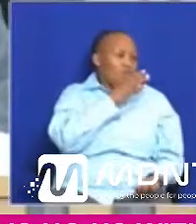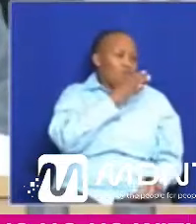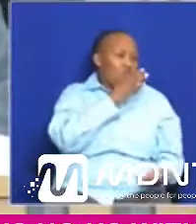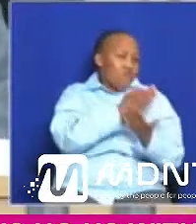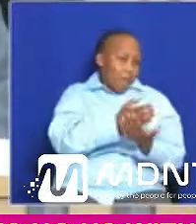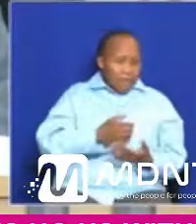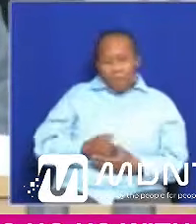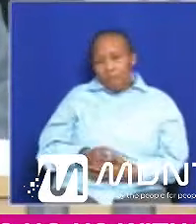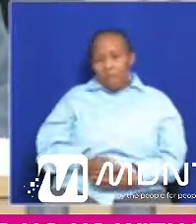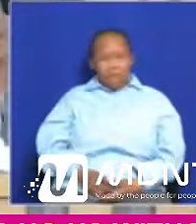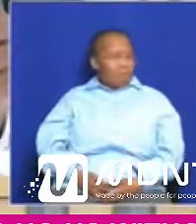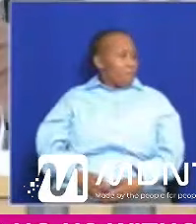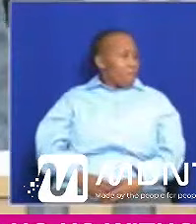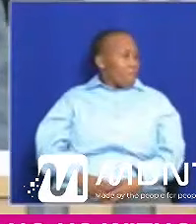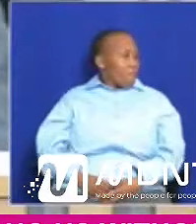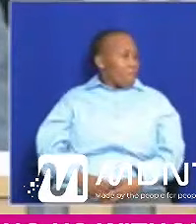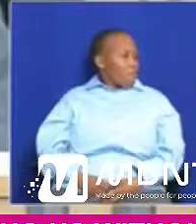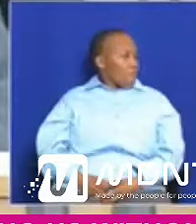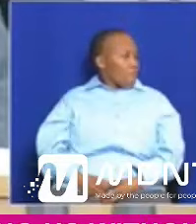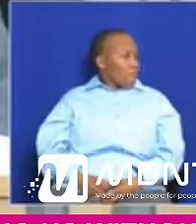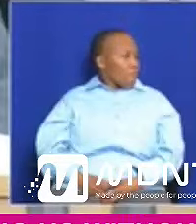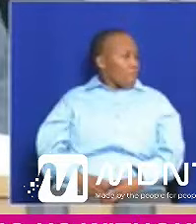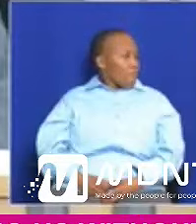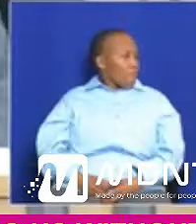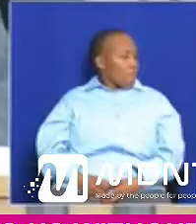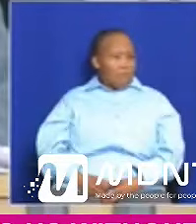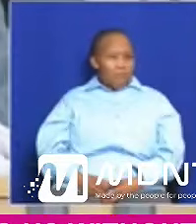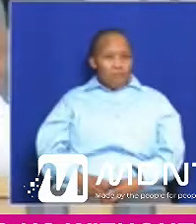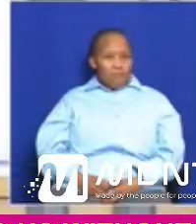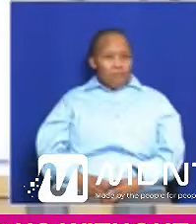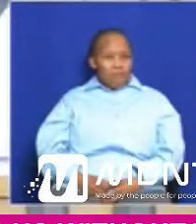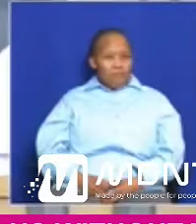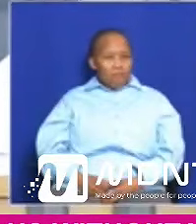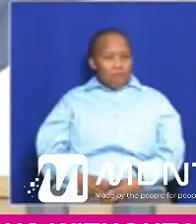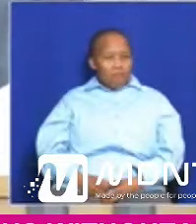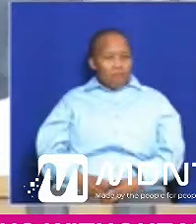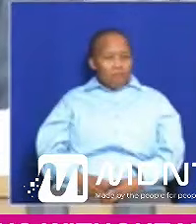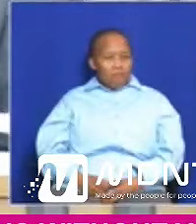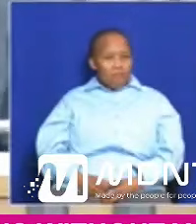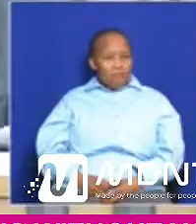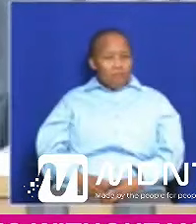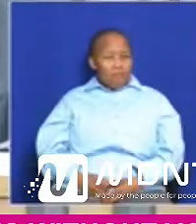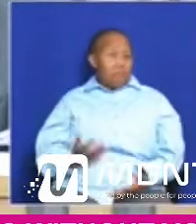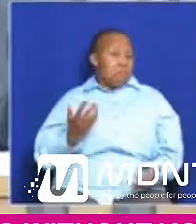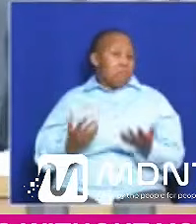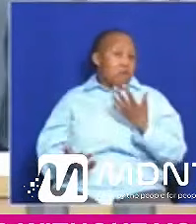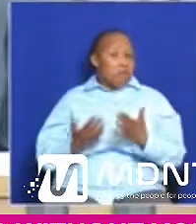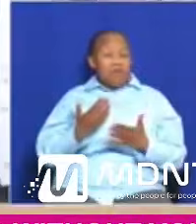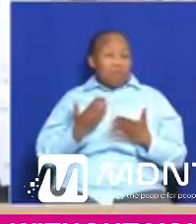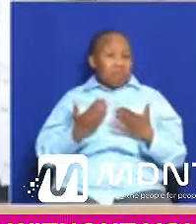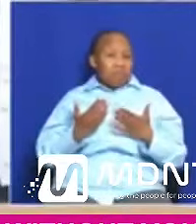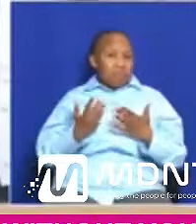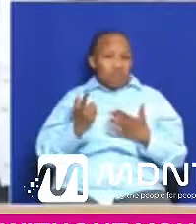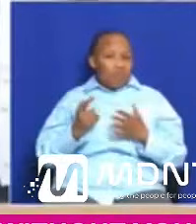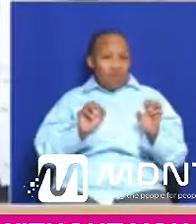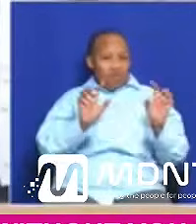because you're not flighting. 830. Yeah, no, I am at the page. Maybe because you're not flighting it, you should say who it comes from. You